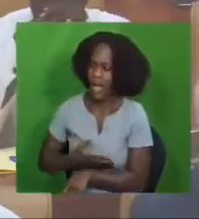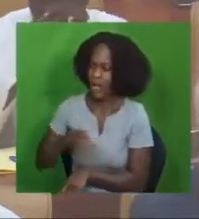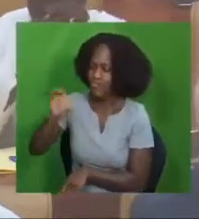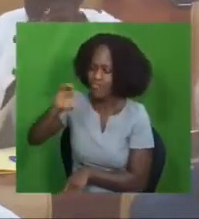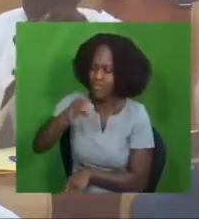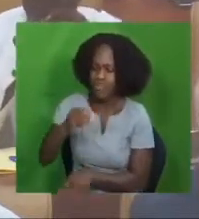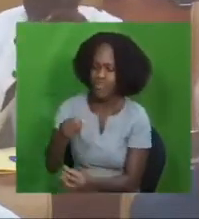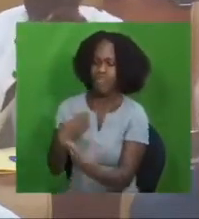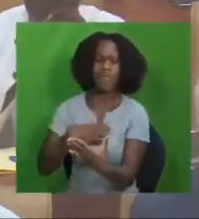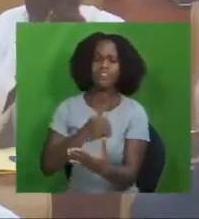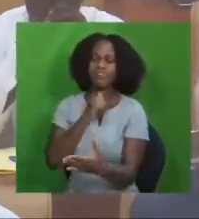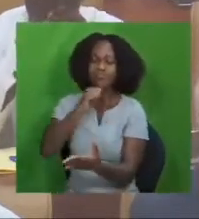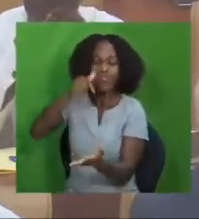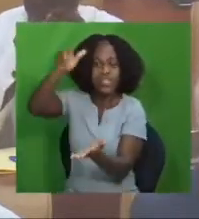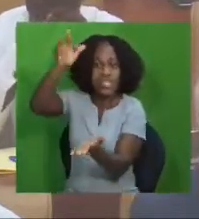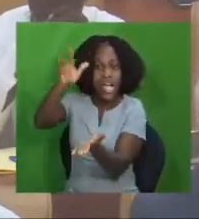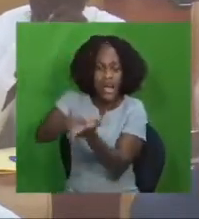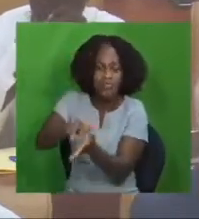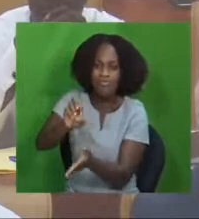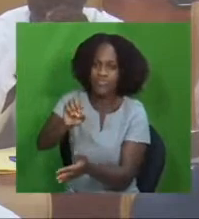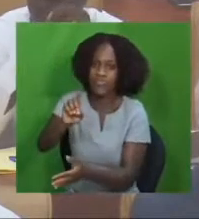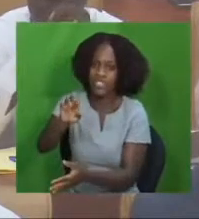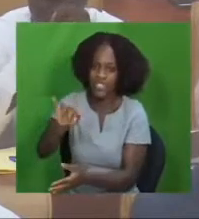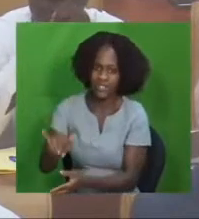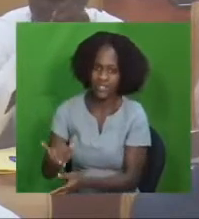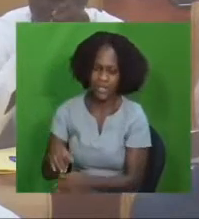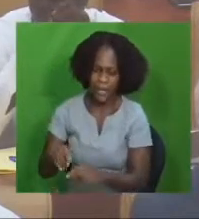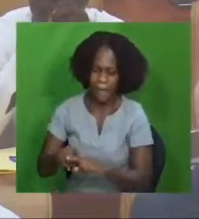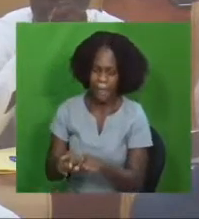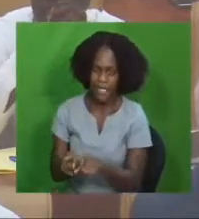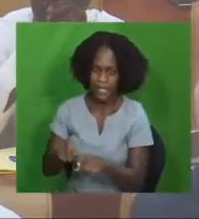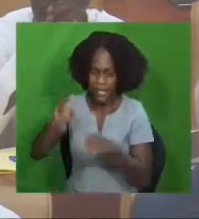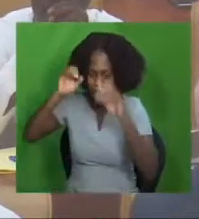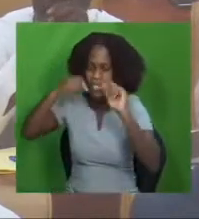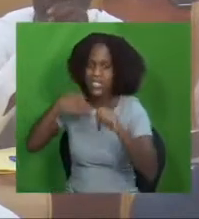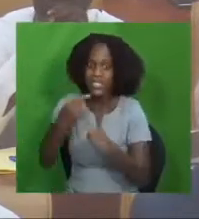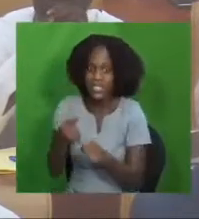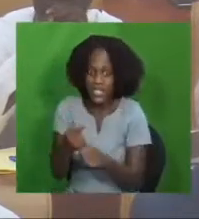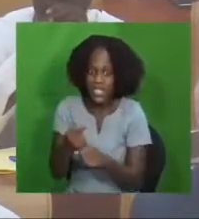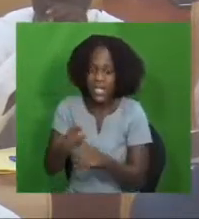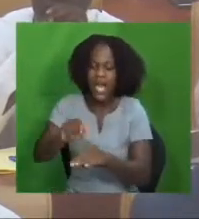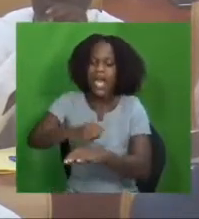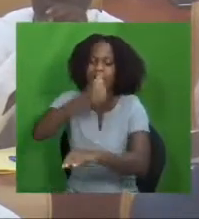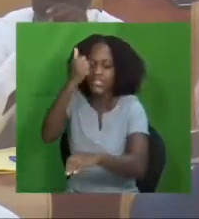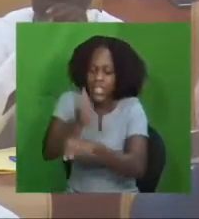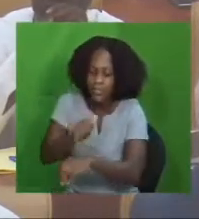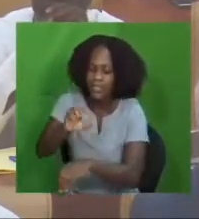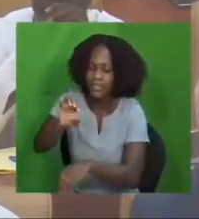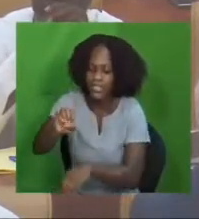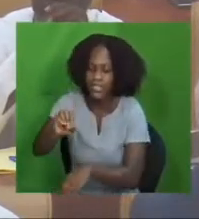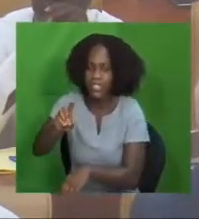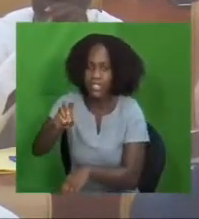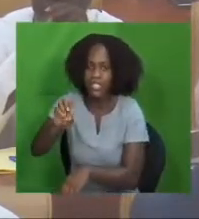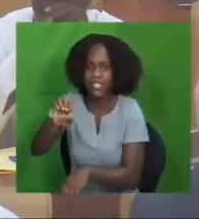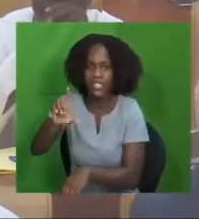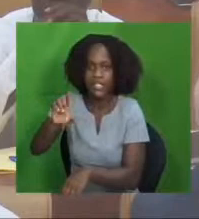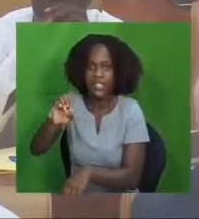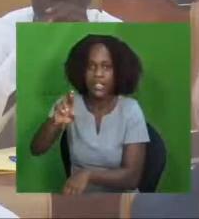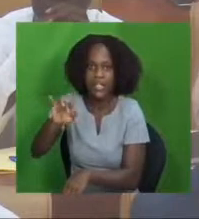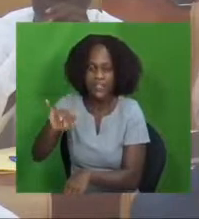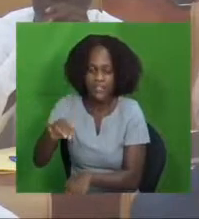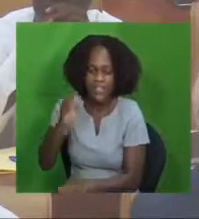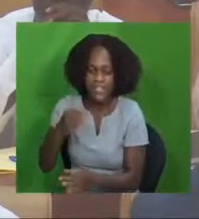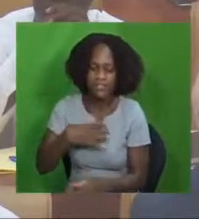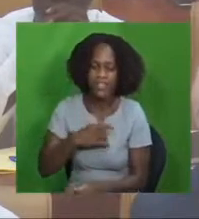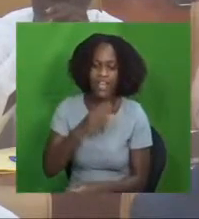e-levy. And yet the president says he will impose e-levy whether you like it or not. And he will do it as